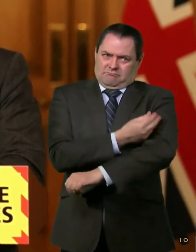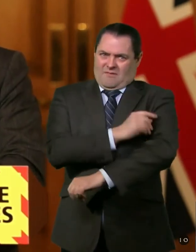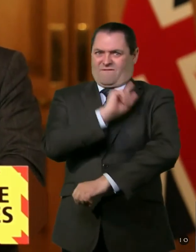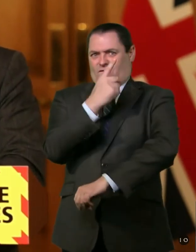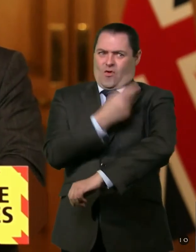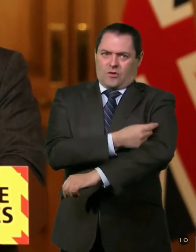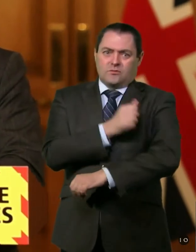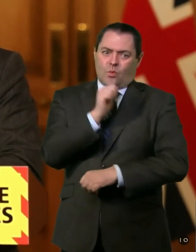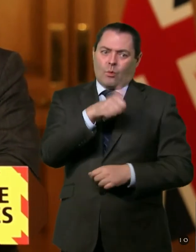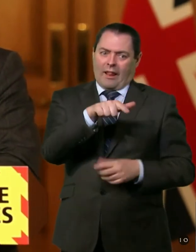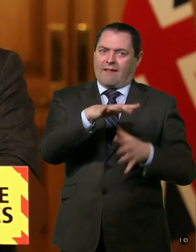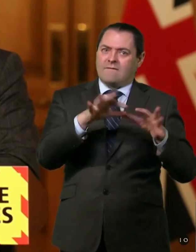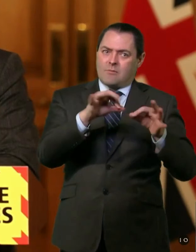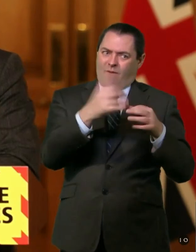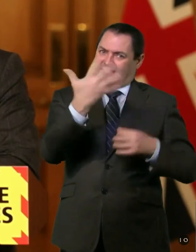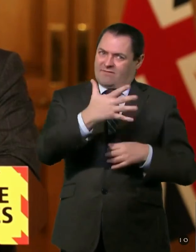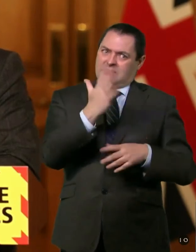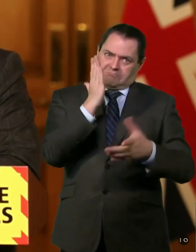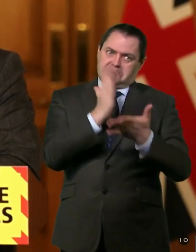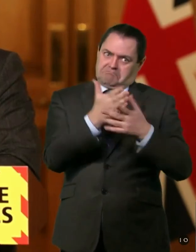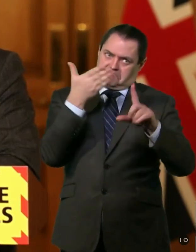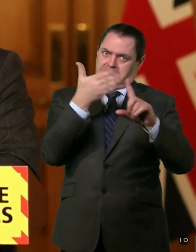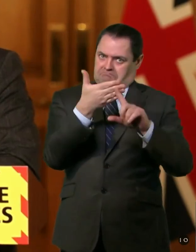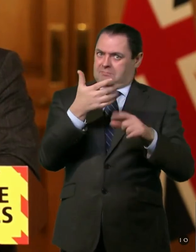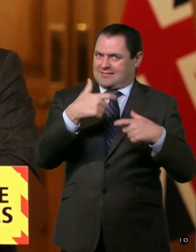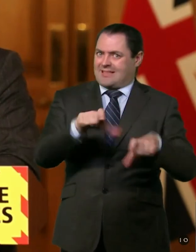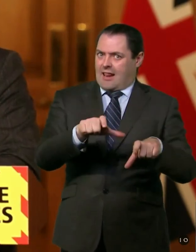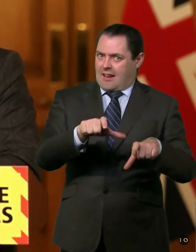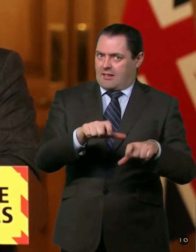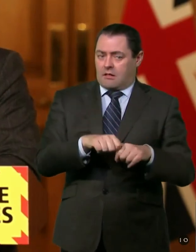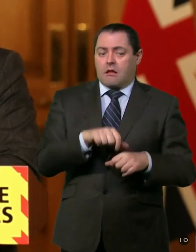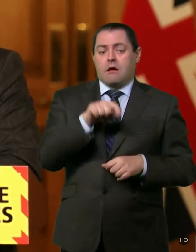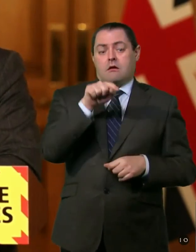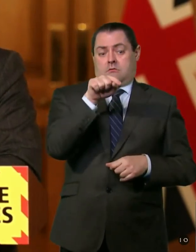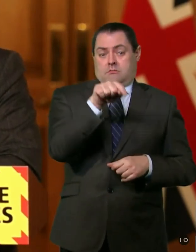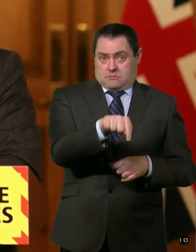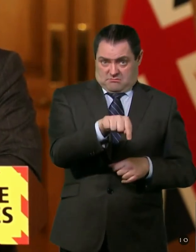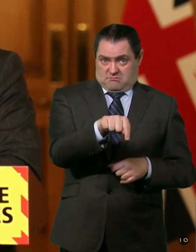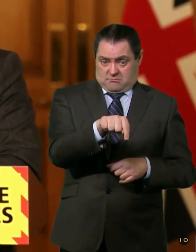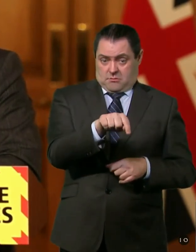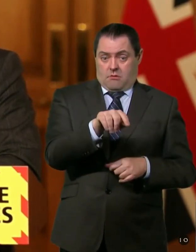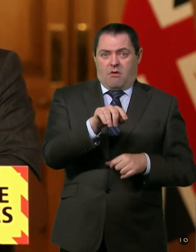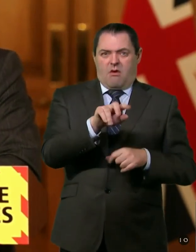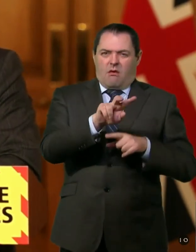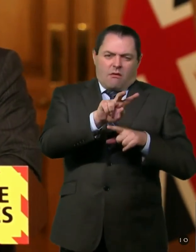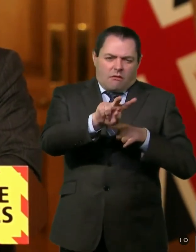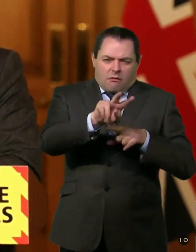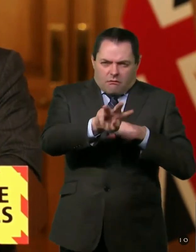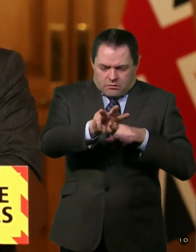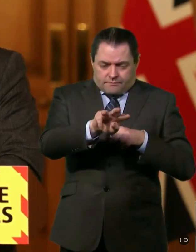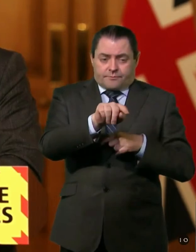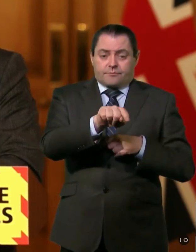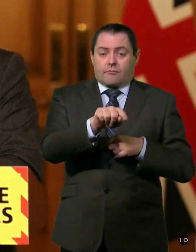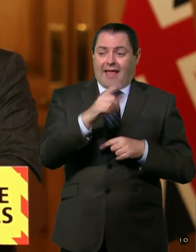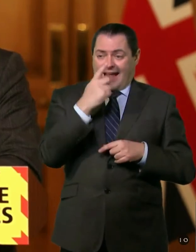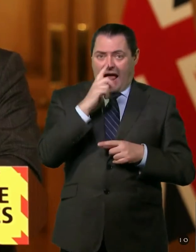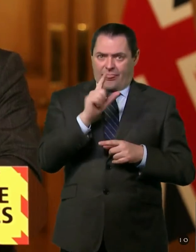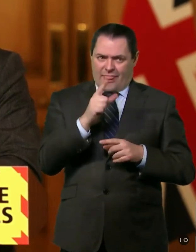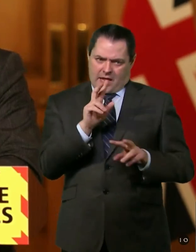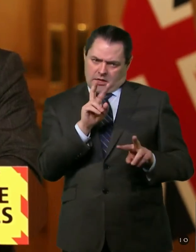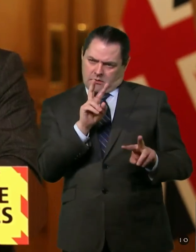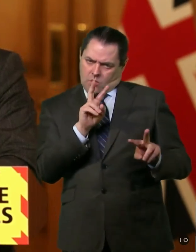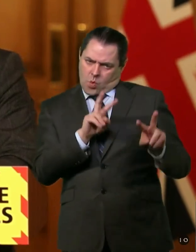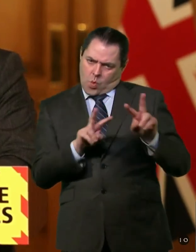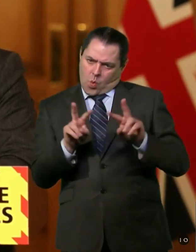be able to review our progress, judge the state of the pandemic and the effectiveness of the vaccine, and